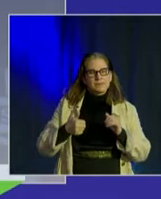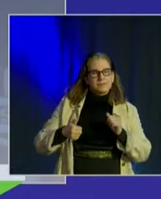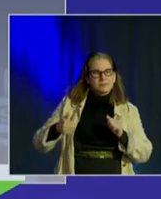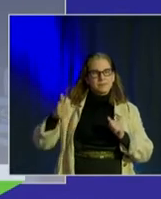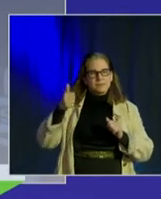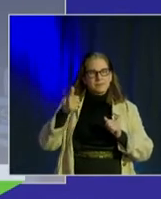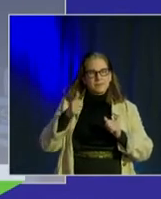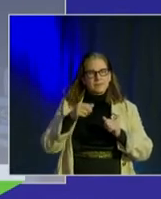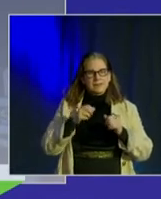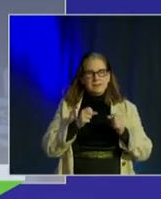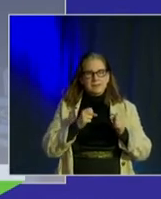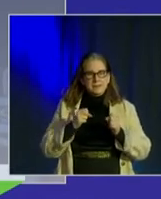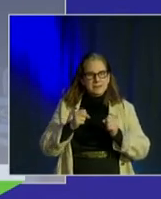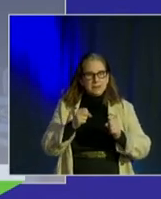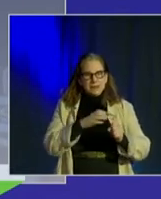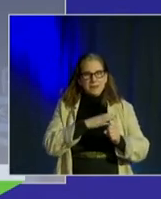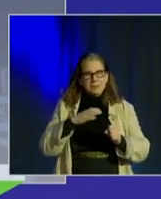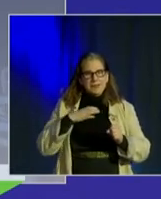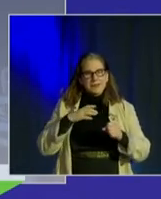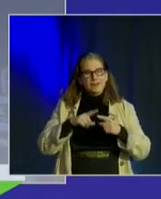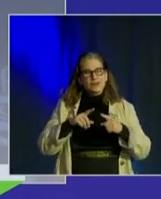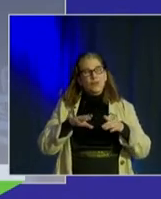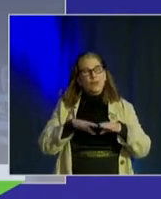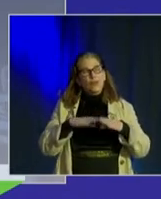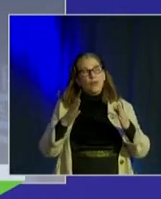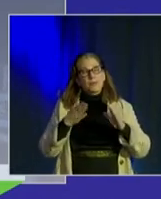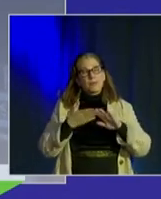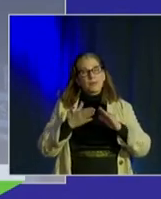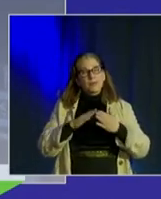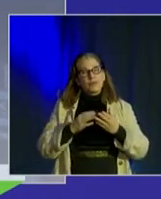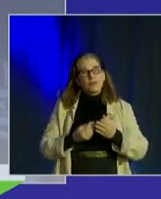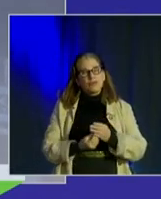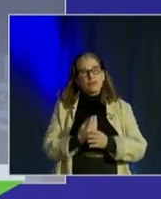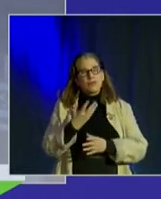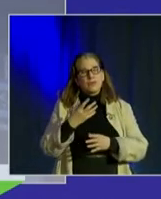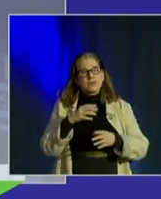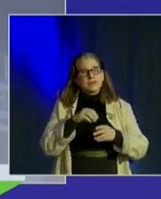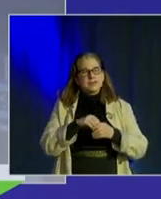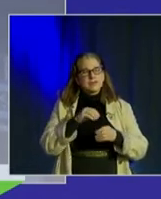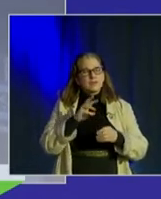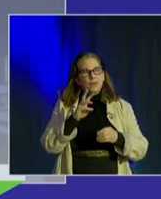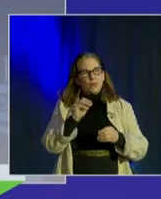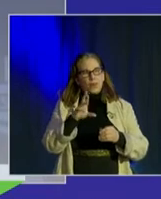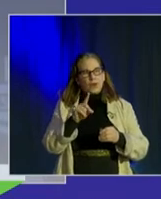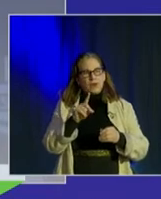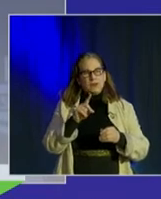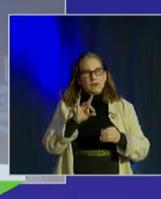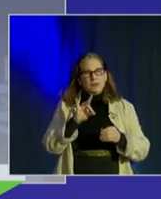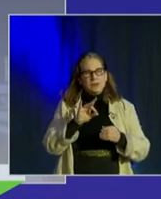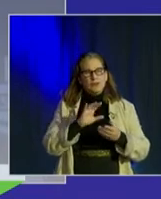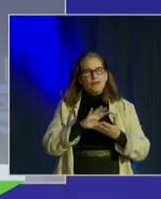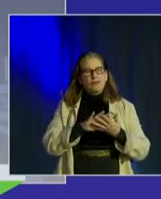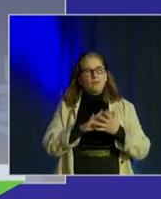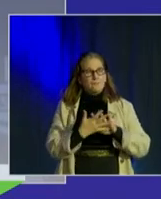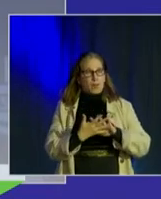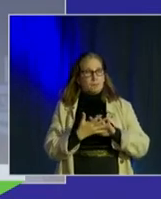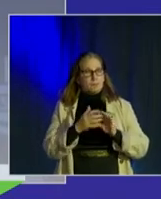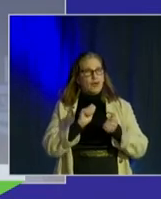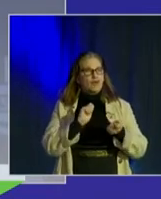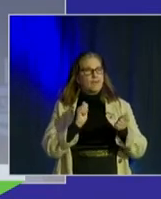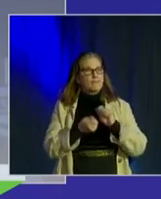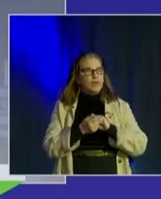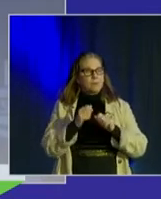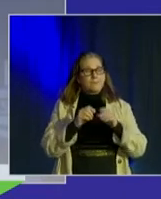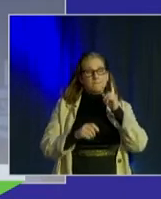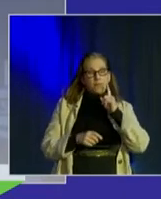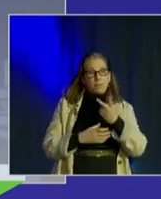community grocery cooperative in Ward 8 or Ward 7. And we wanted to know if we can get some funds to